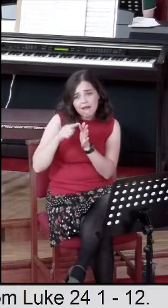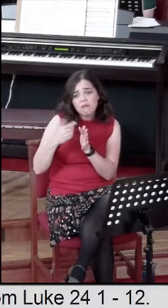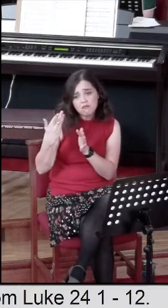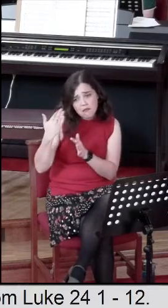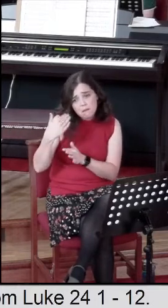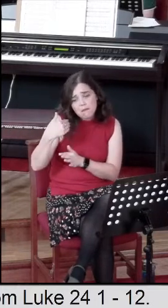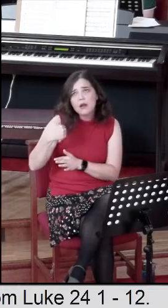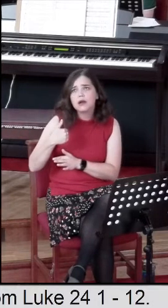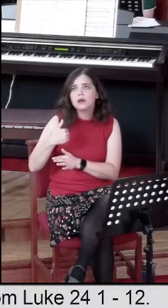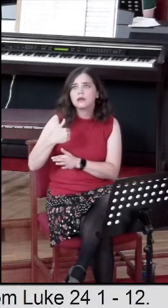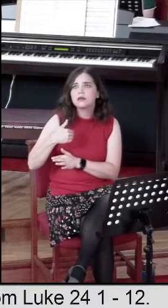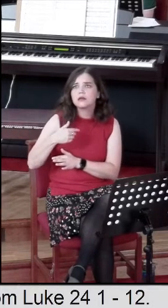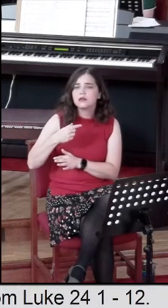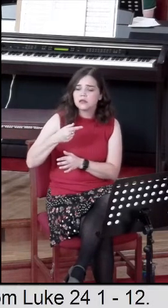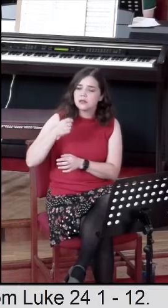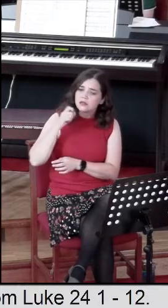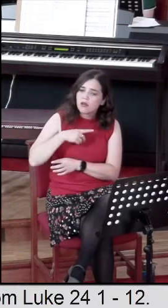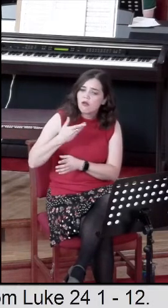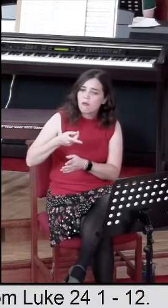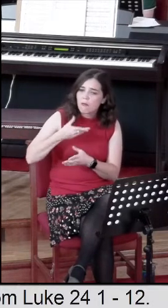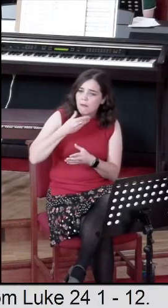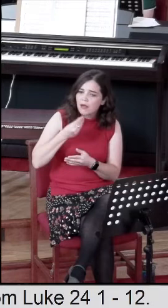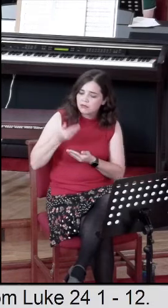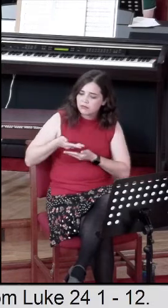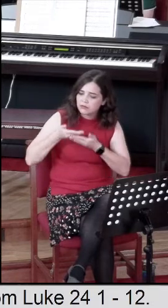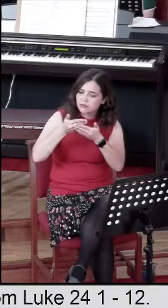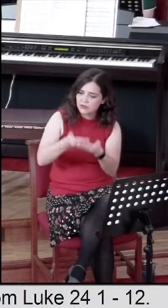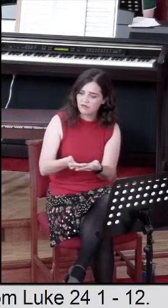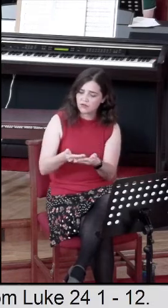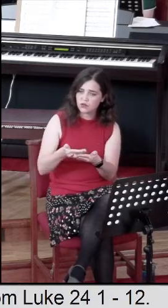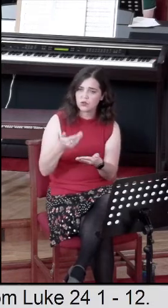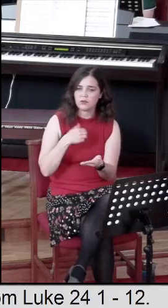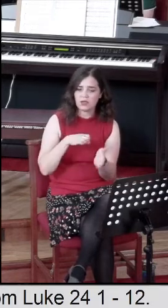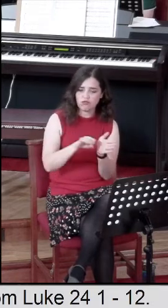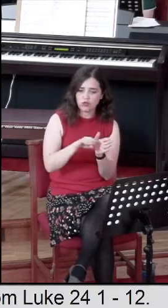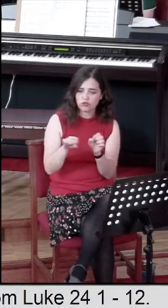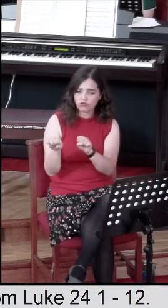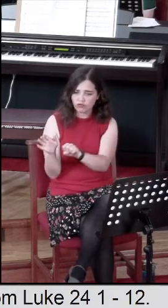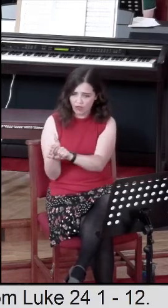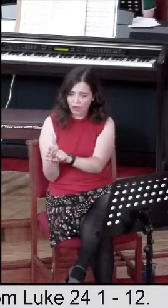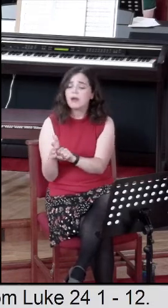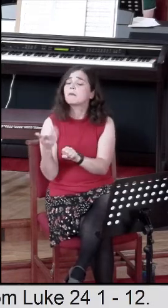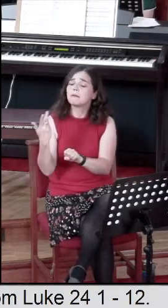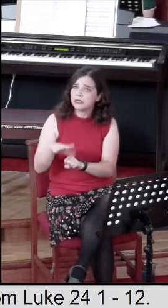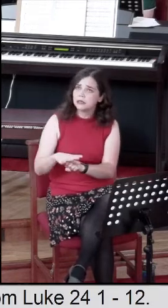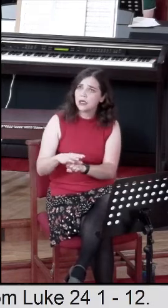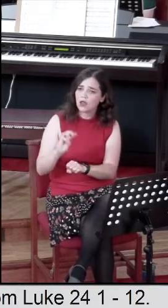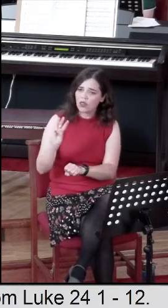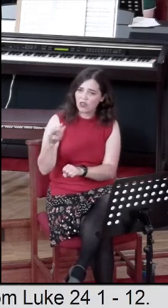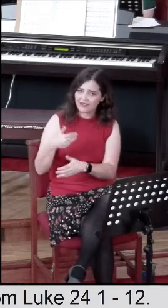Man must be delivered over to the hands of sinners, be crucified, and on the third day